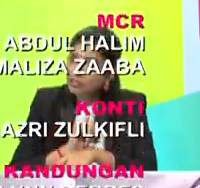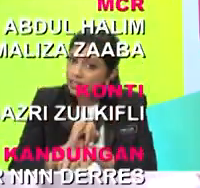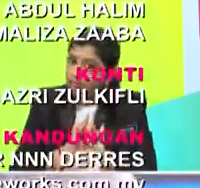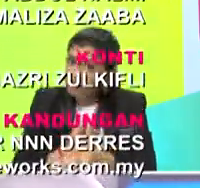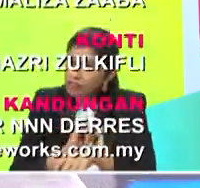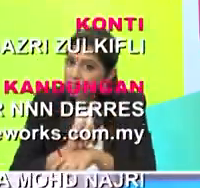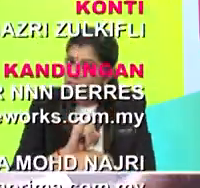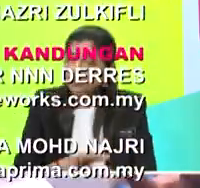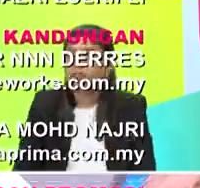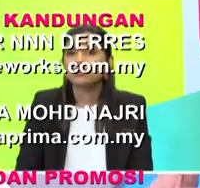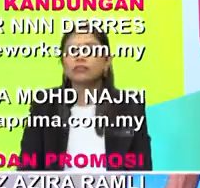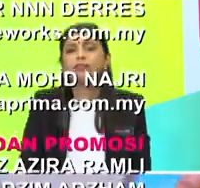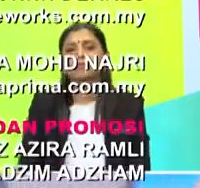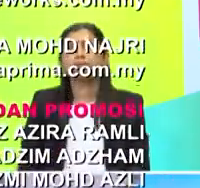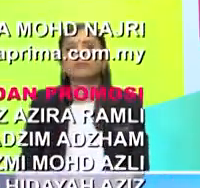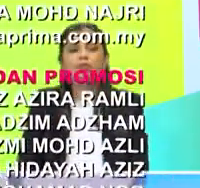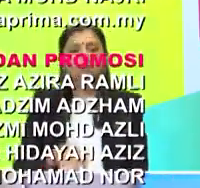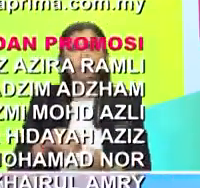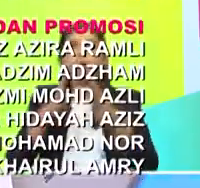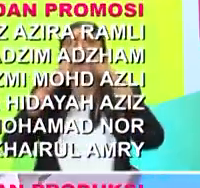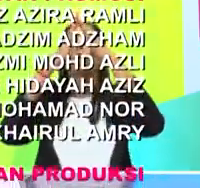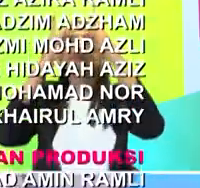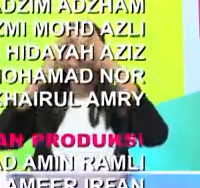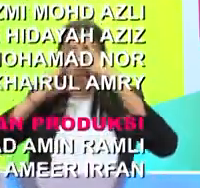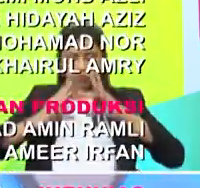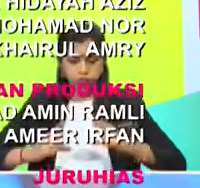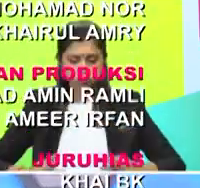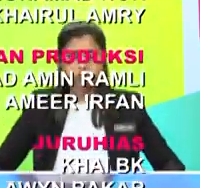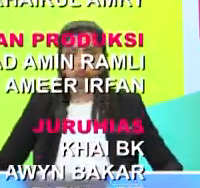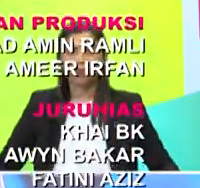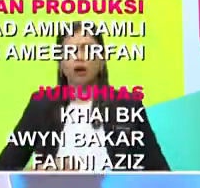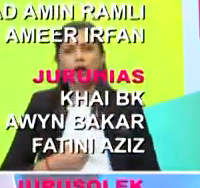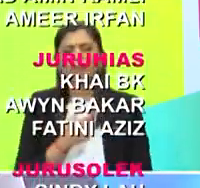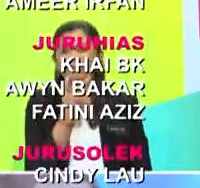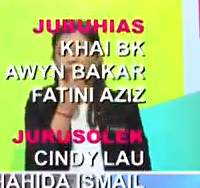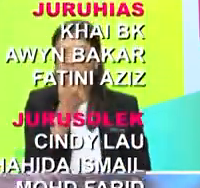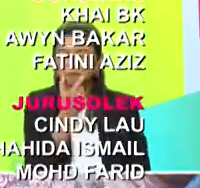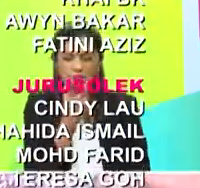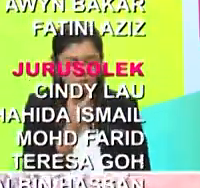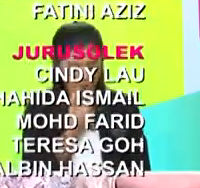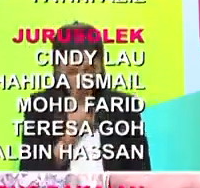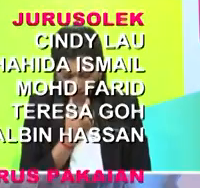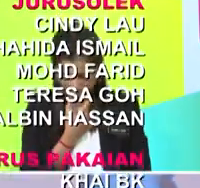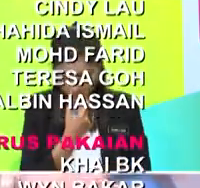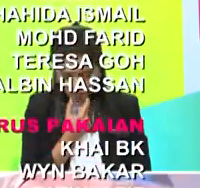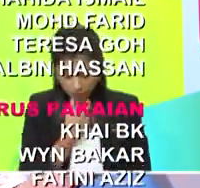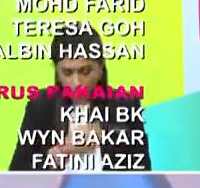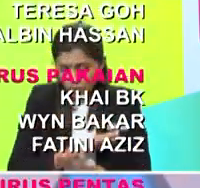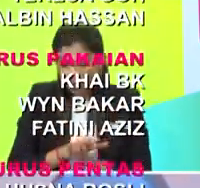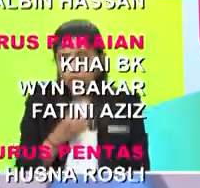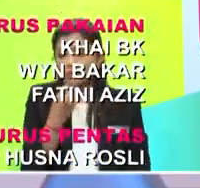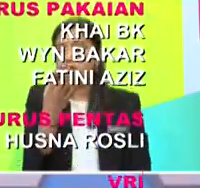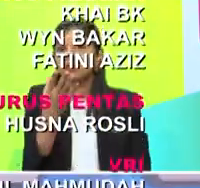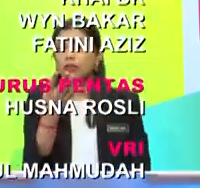to be deserted, destroyed, and I'm truly devastated. If I don't say this, someone else